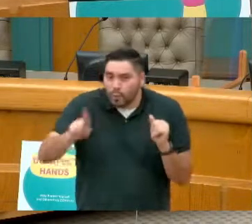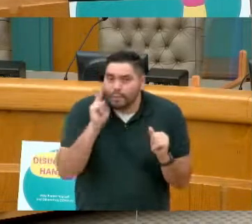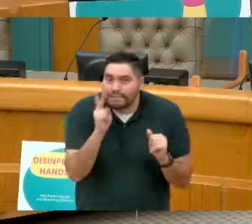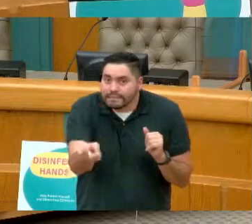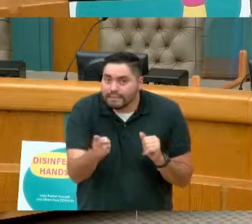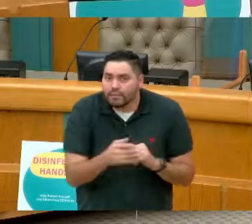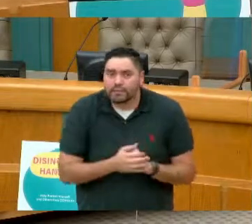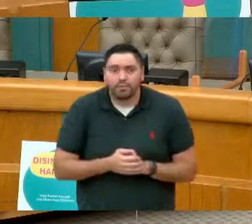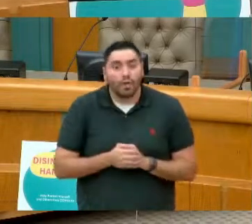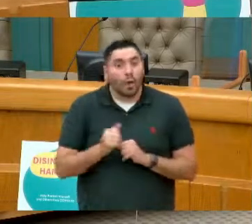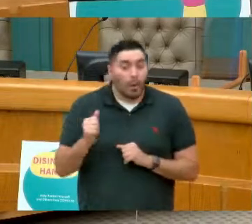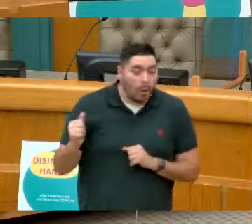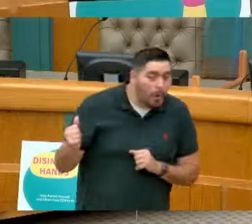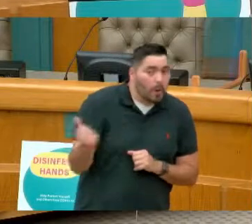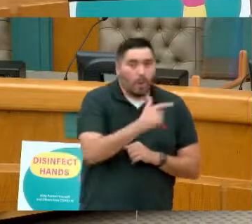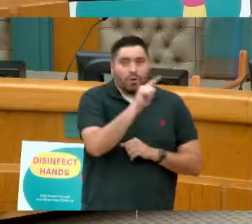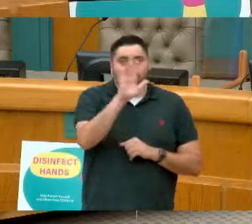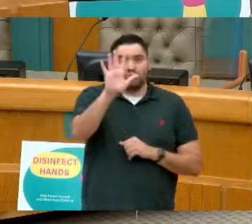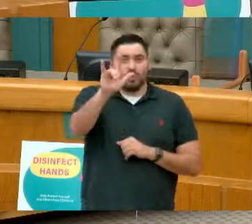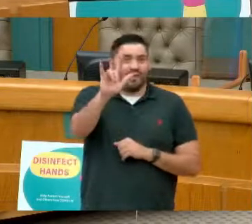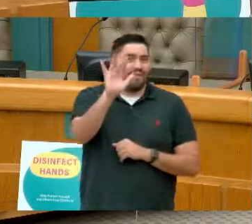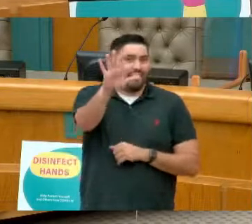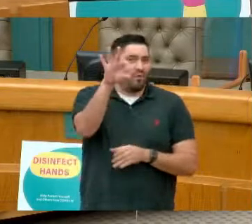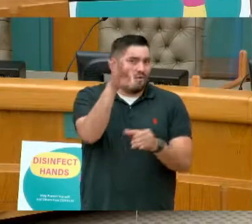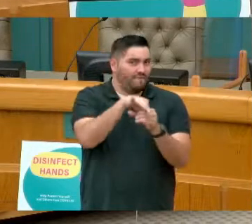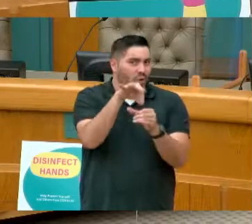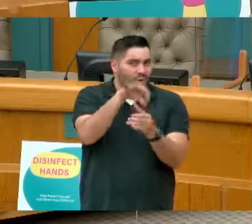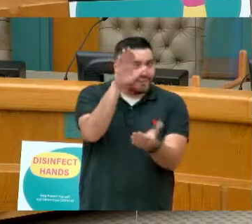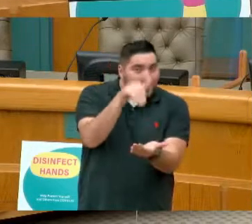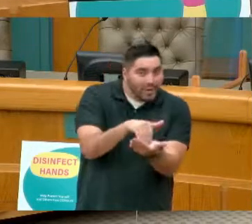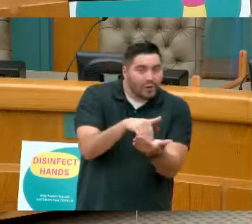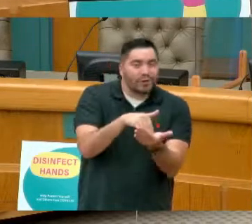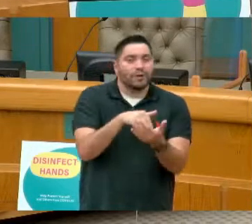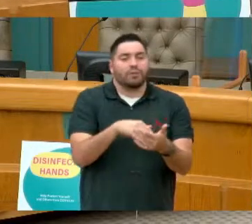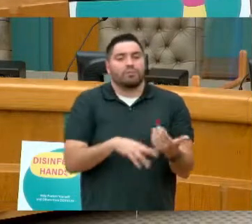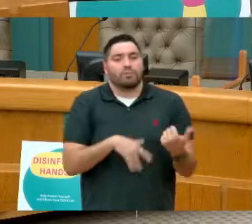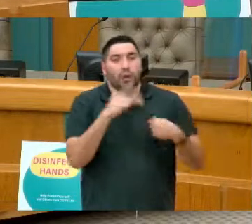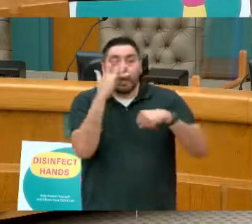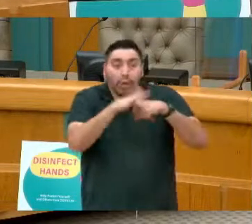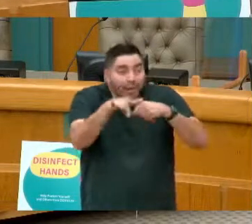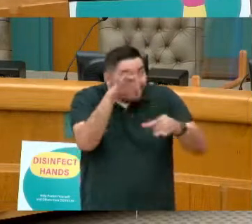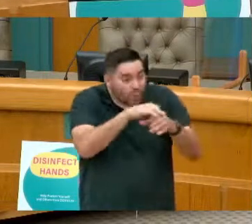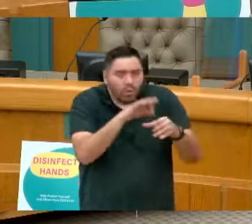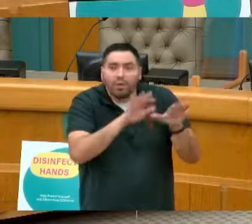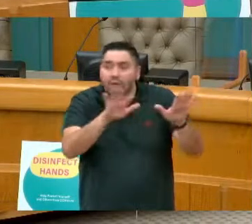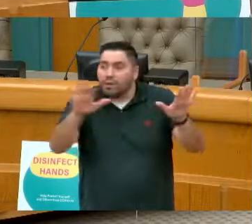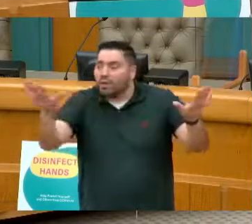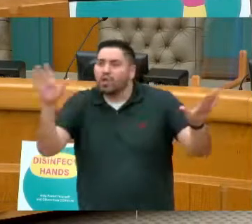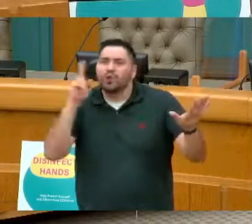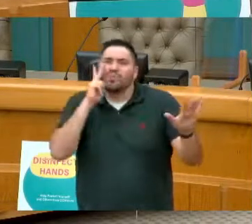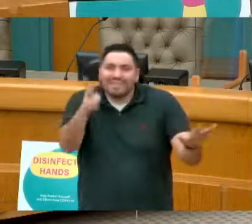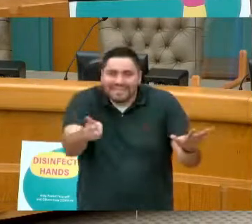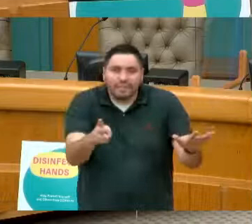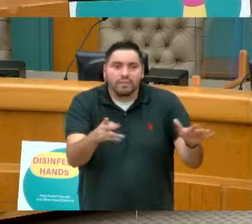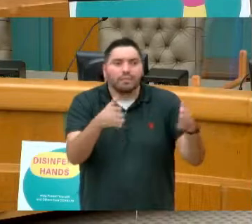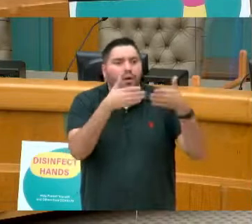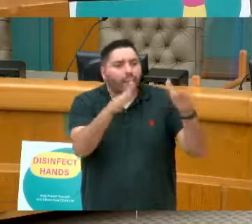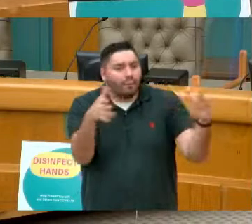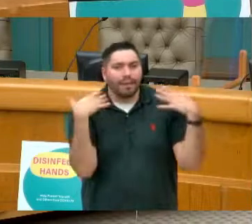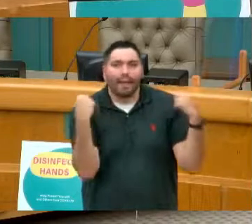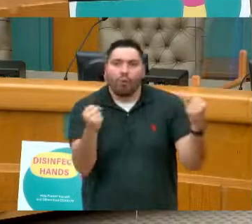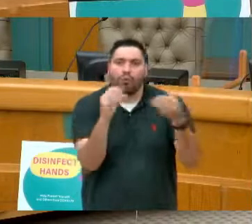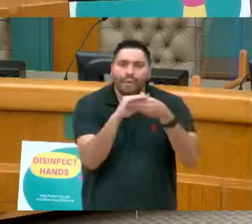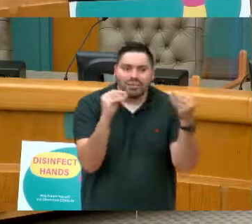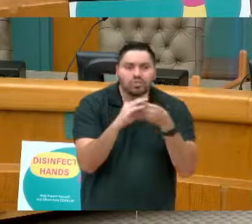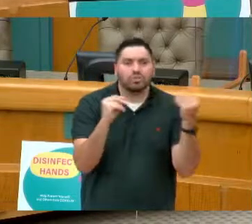terrific use of the funds. So when you can use grant money to get more grant money, that's what we call a double scoop. It's a